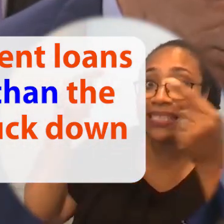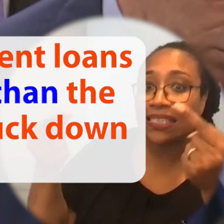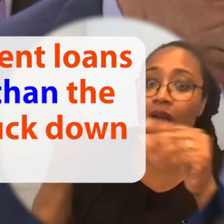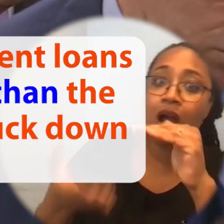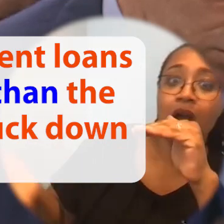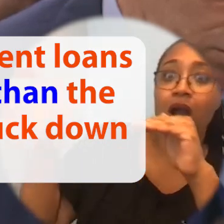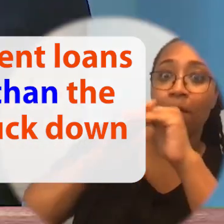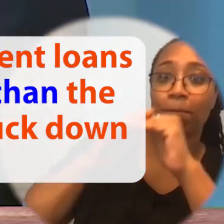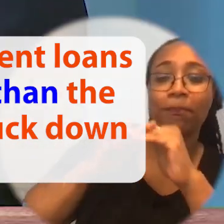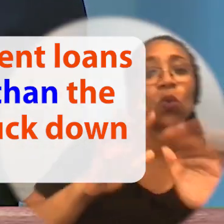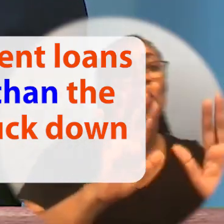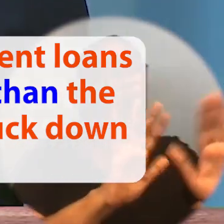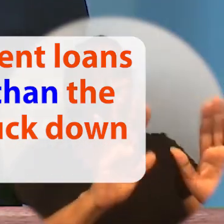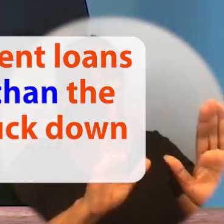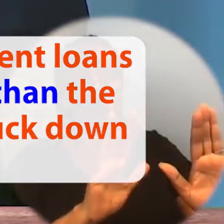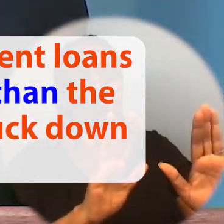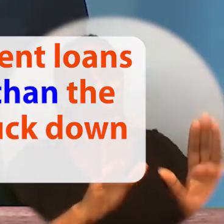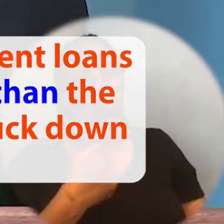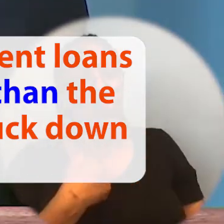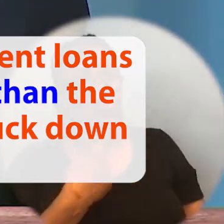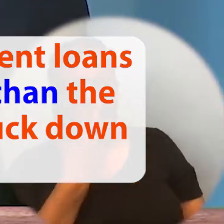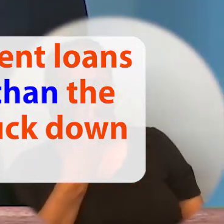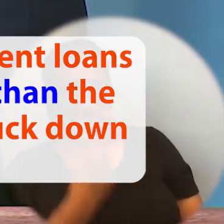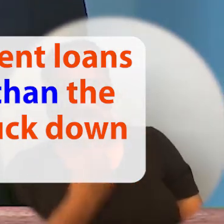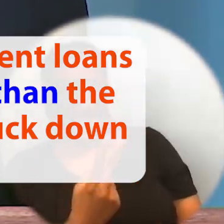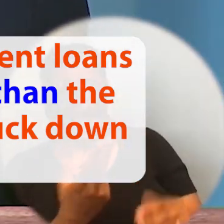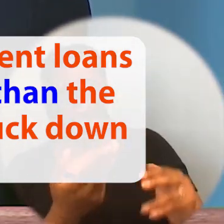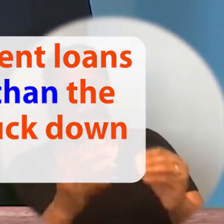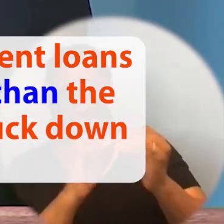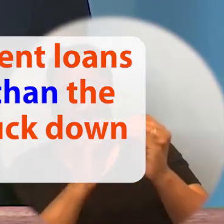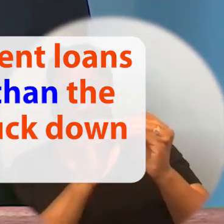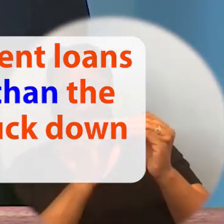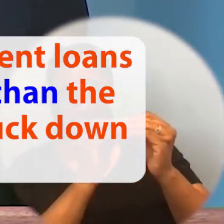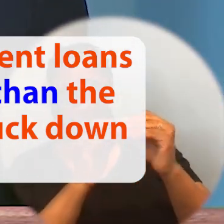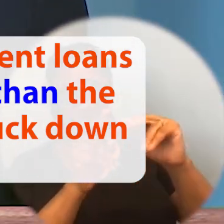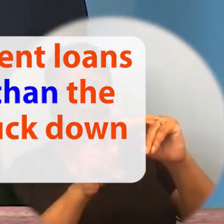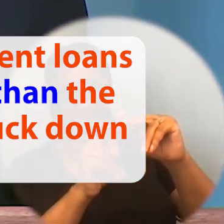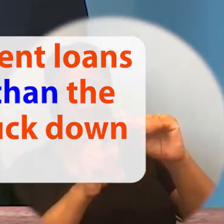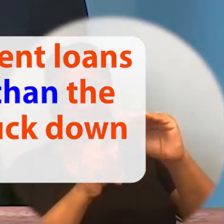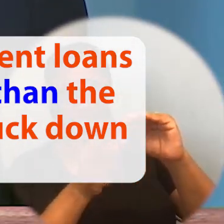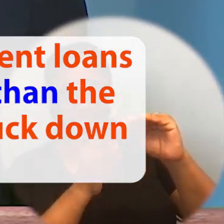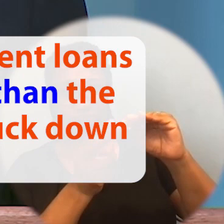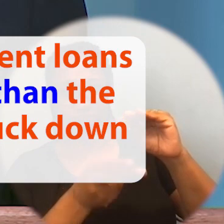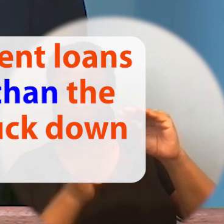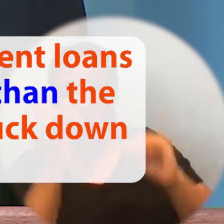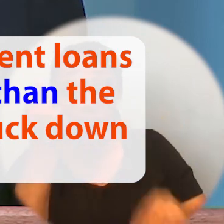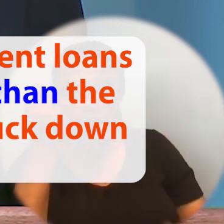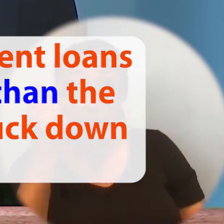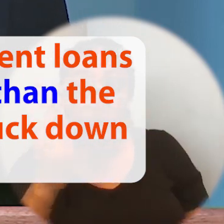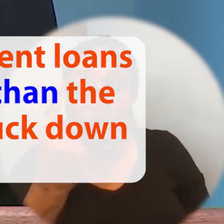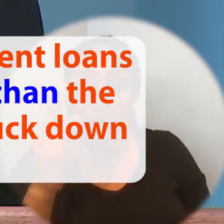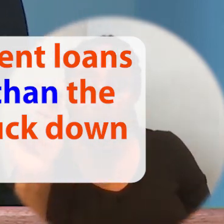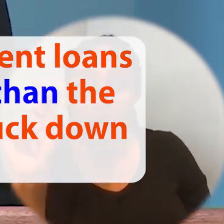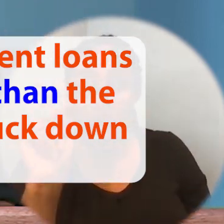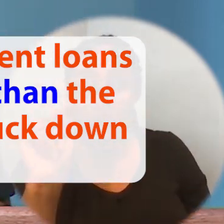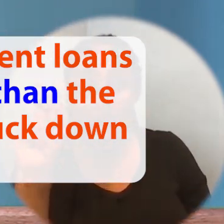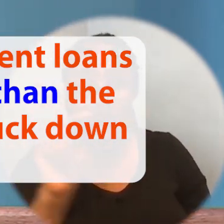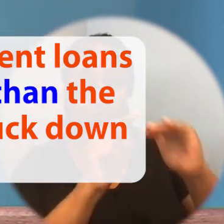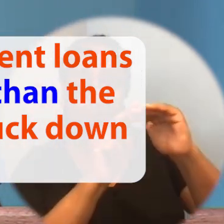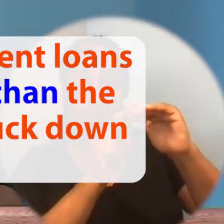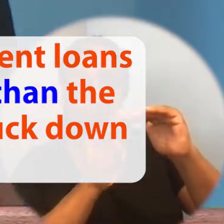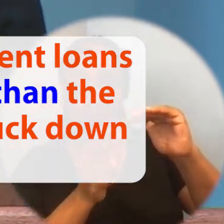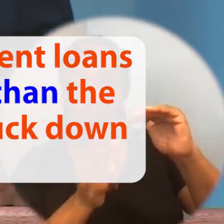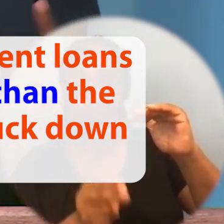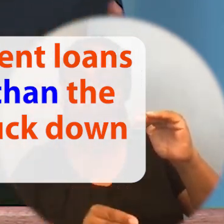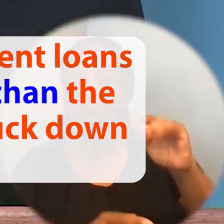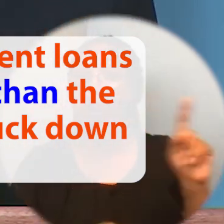Well, look. What we have seen is it's gone down over $1 trillion, right? And he has done this in a responsible way. And